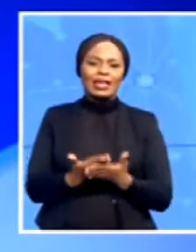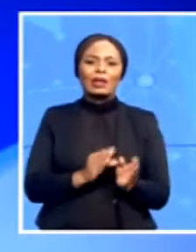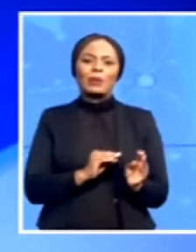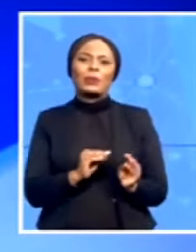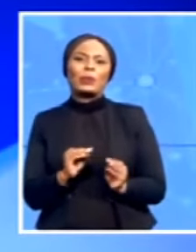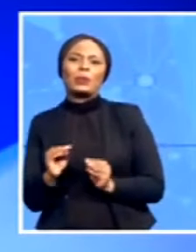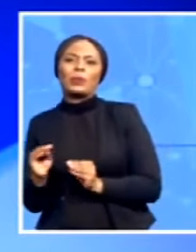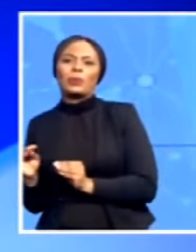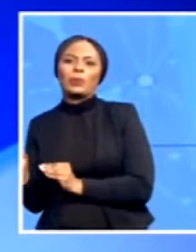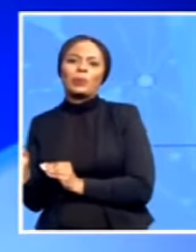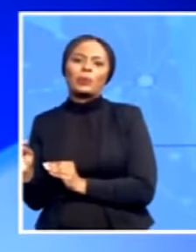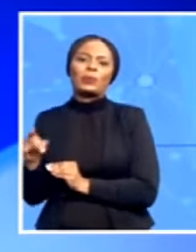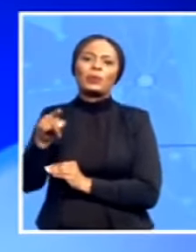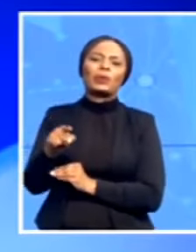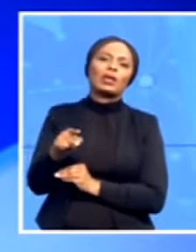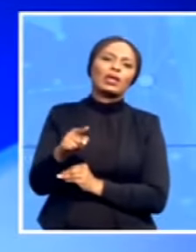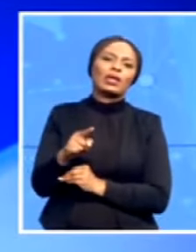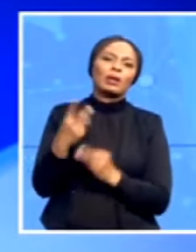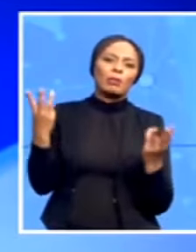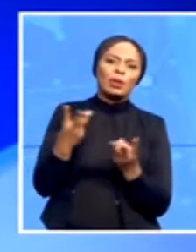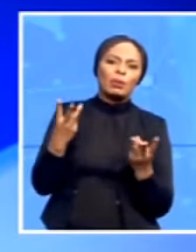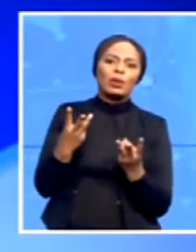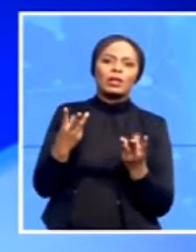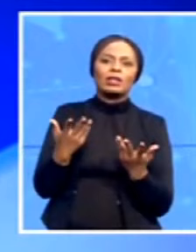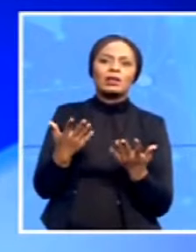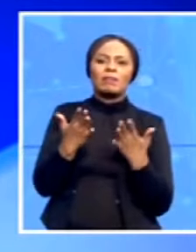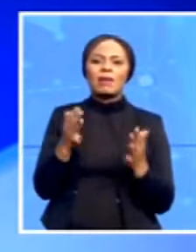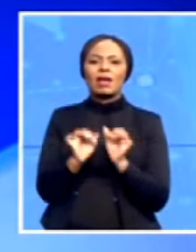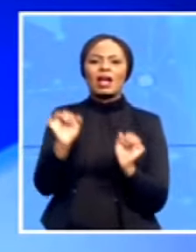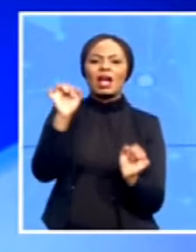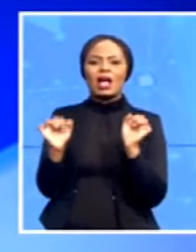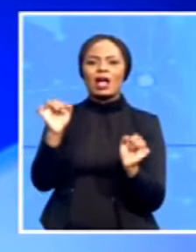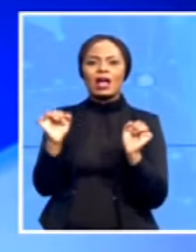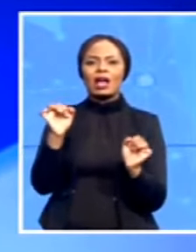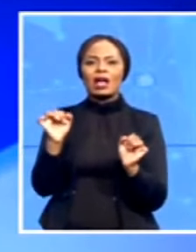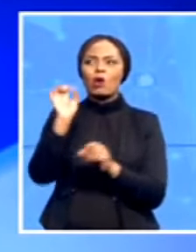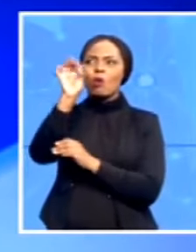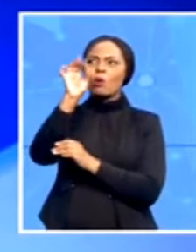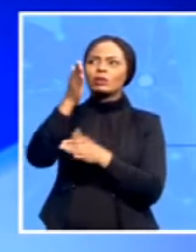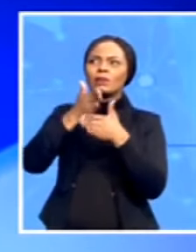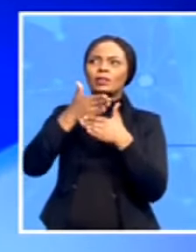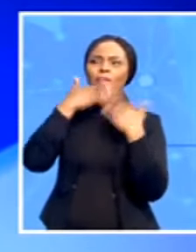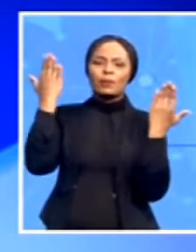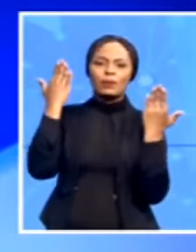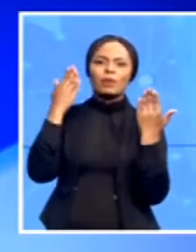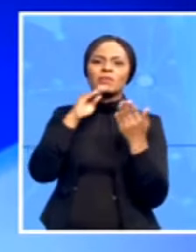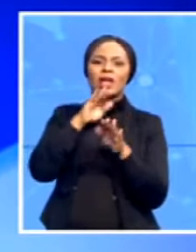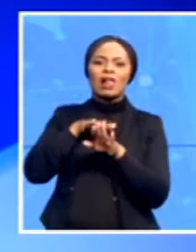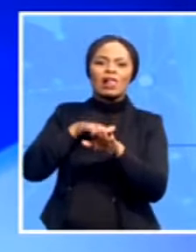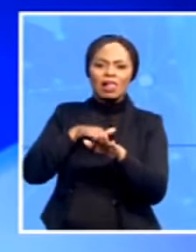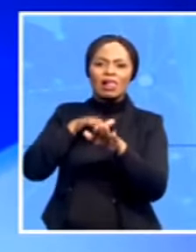any mode of transport to go to the voting station. But also in terms of the just logistical preparations of the